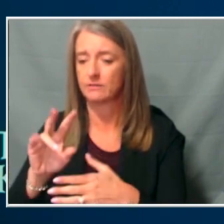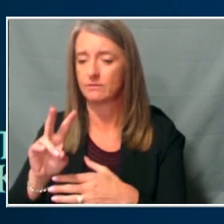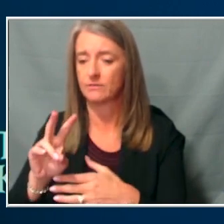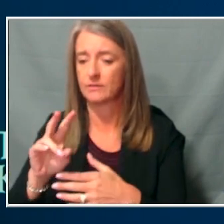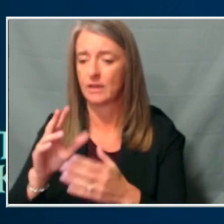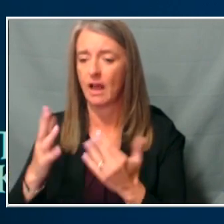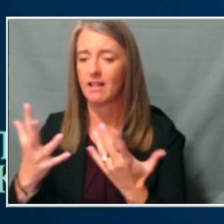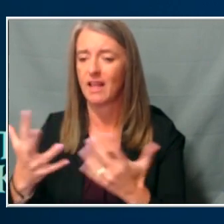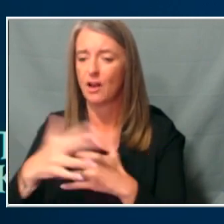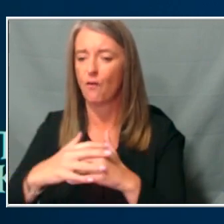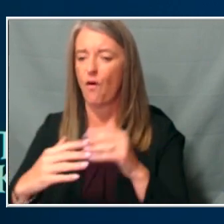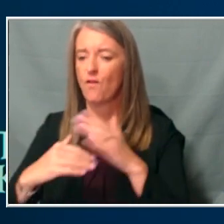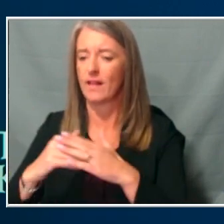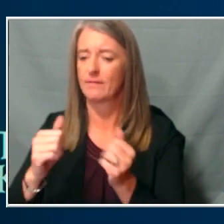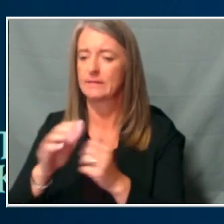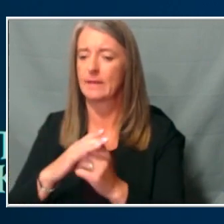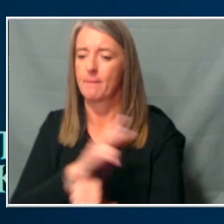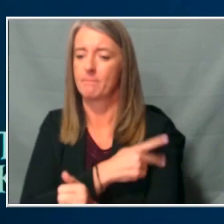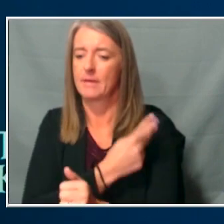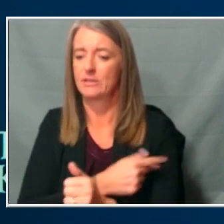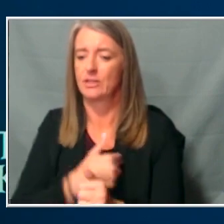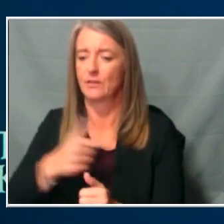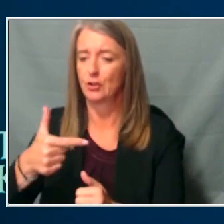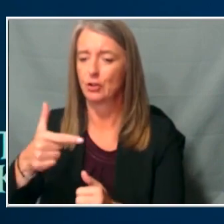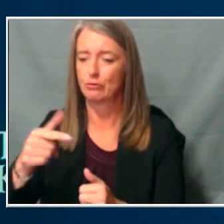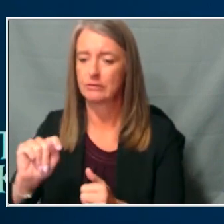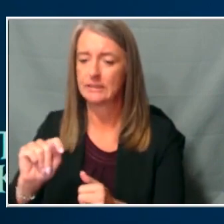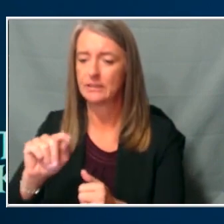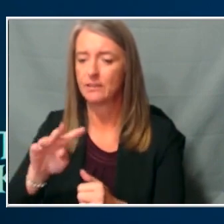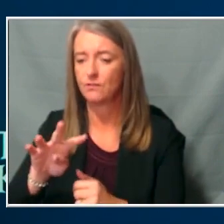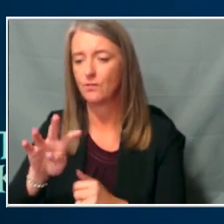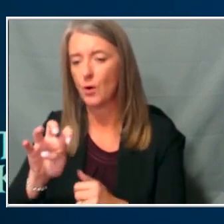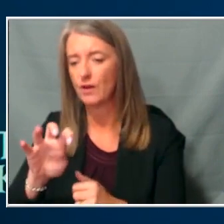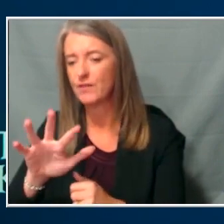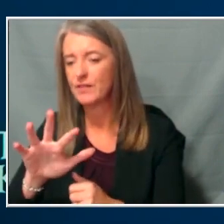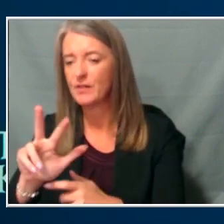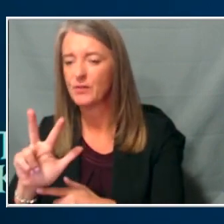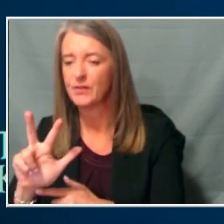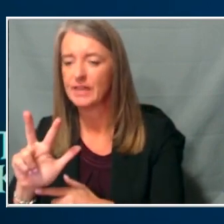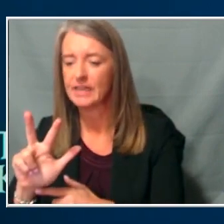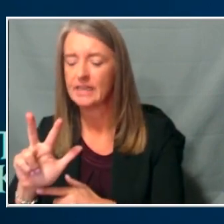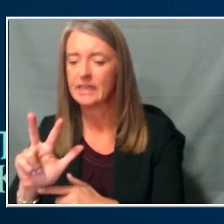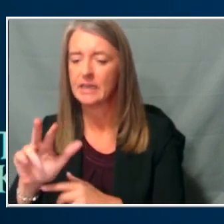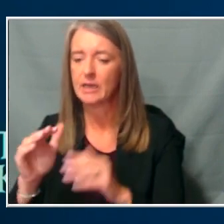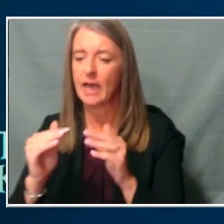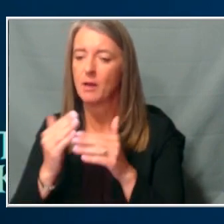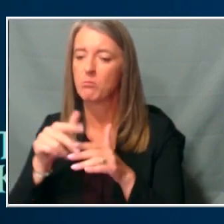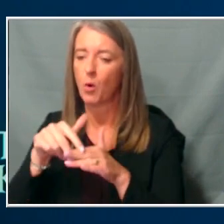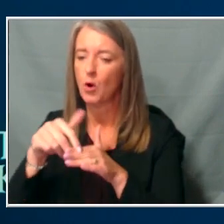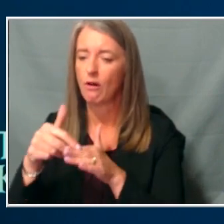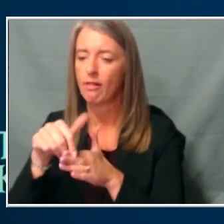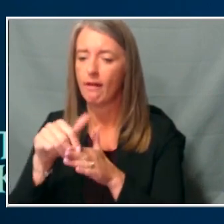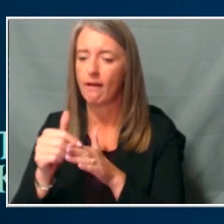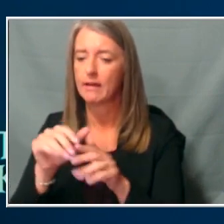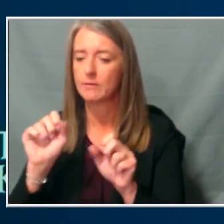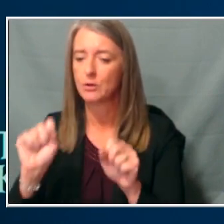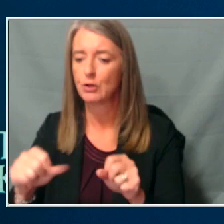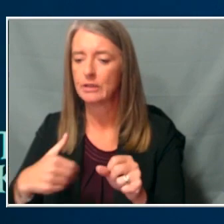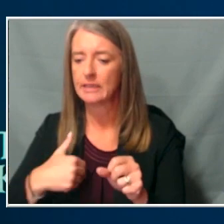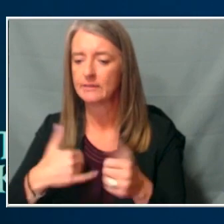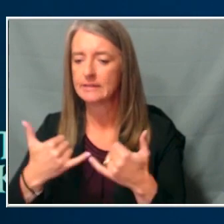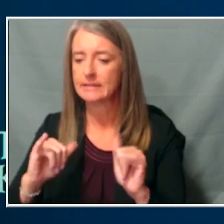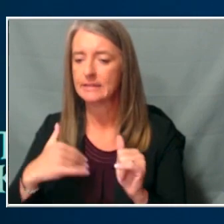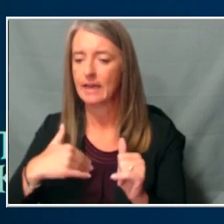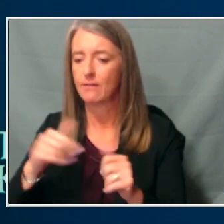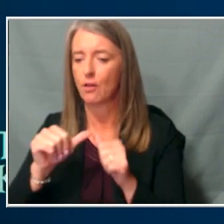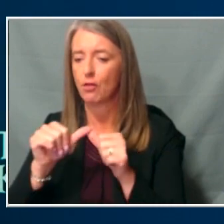overlap. Sometimes patients have QTs of 453, kind of borderline, but they could have, they could still have long